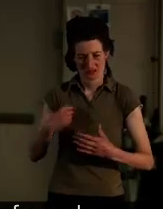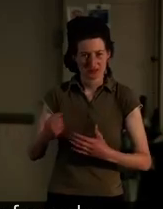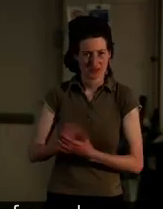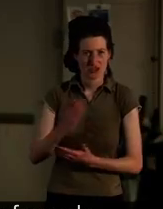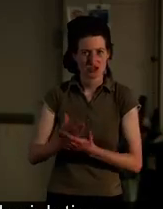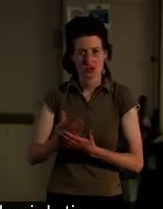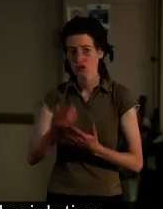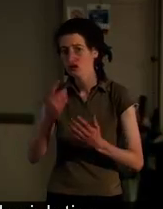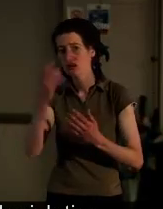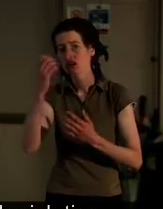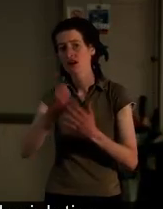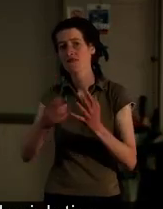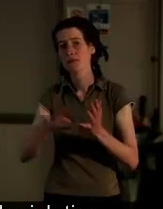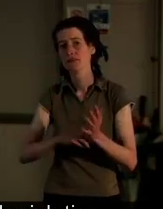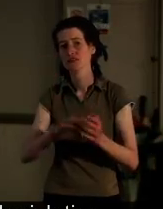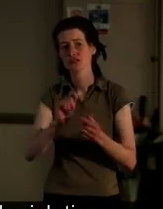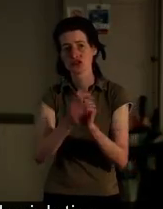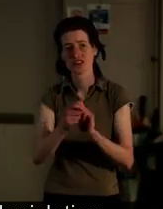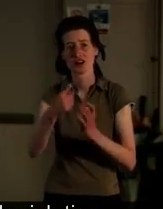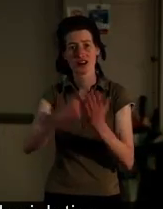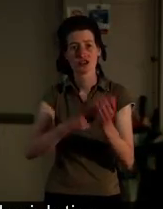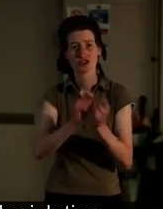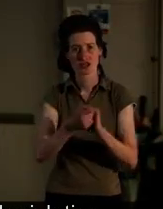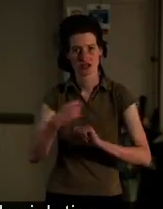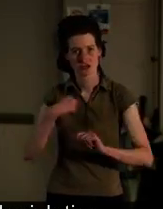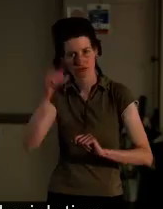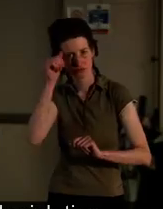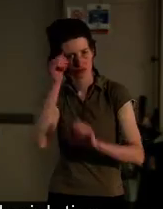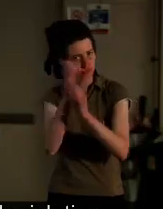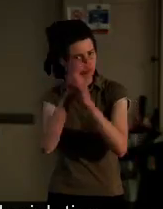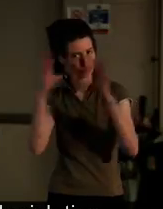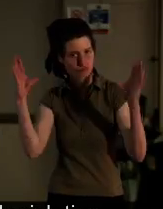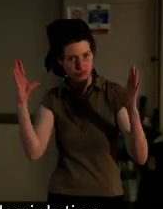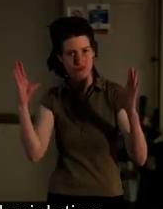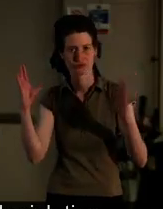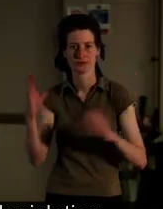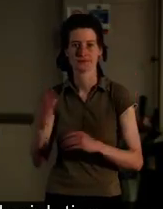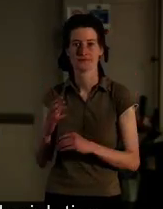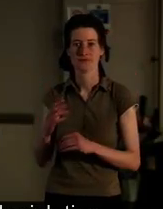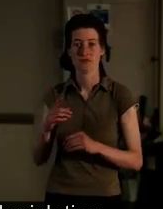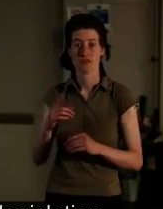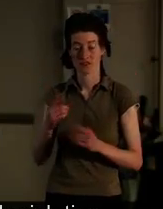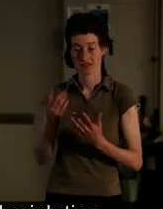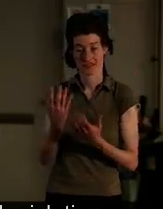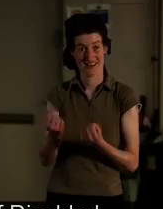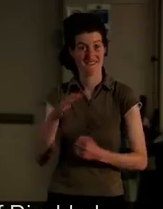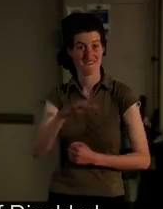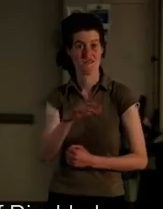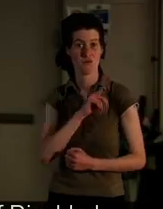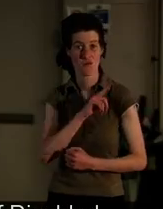make sure that we're at the forefront of government change, of legislation change, and especially now